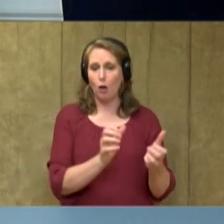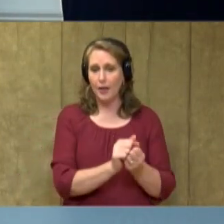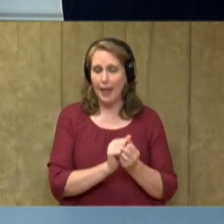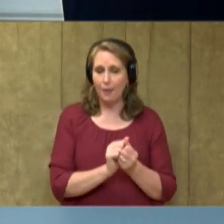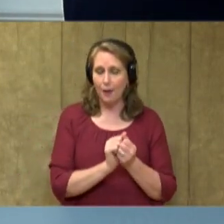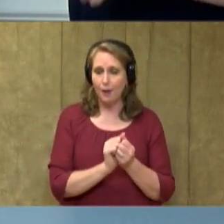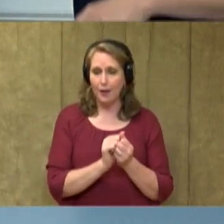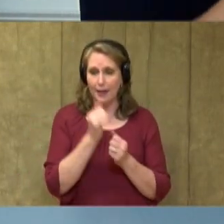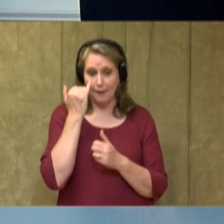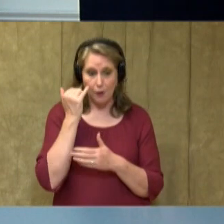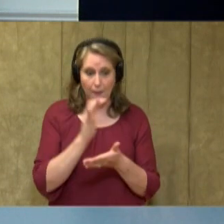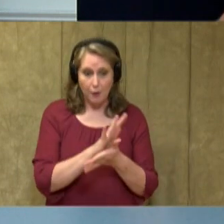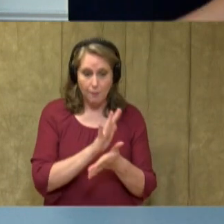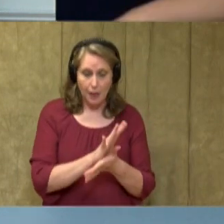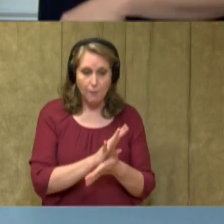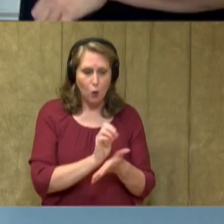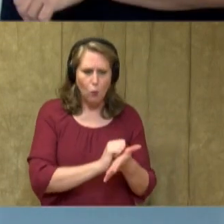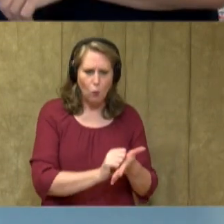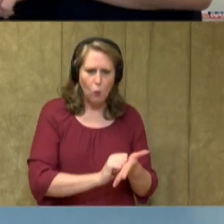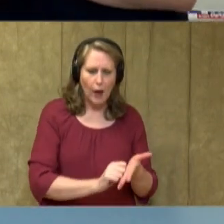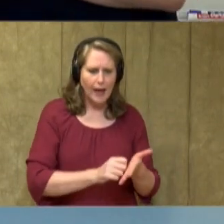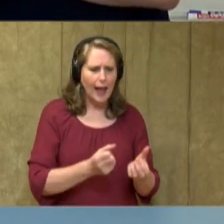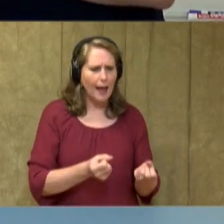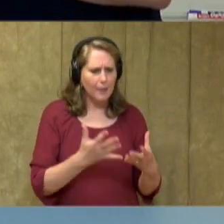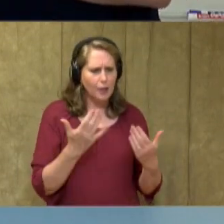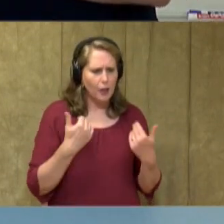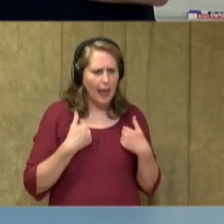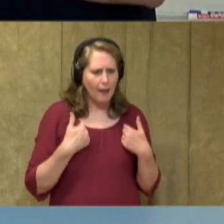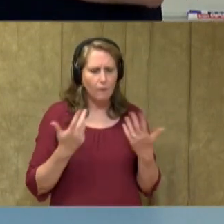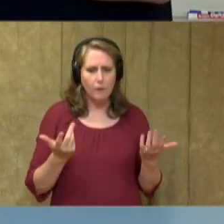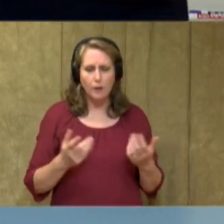together? If you have a piece of paper, why don't you write it really quick?